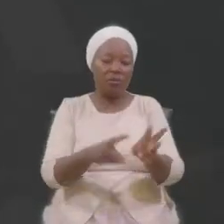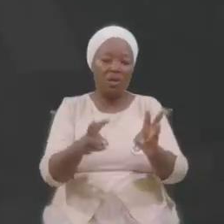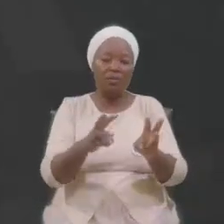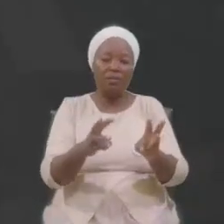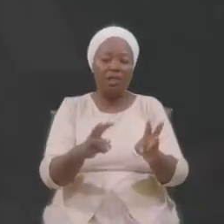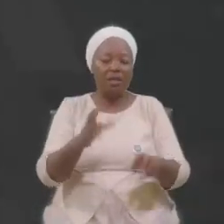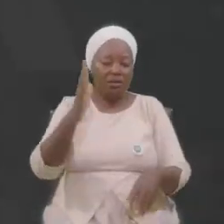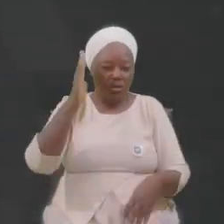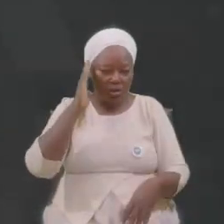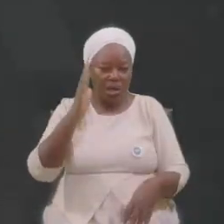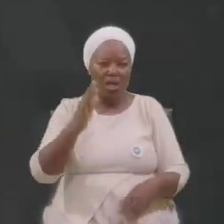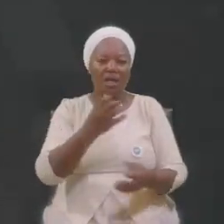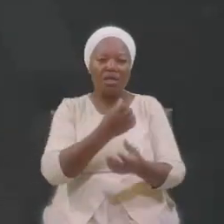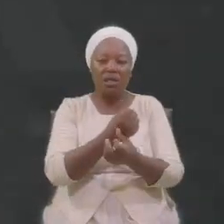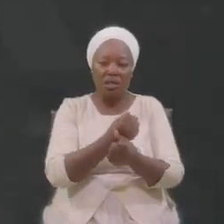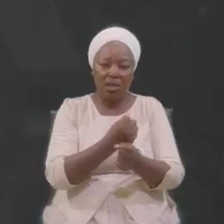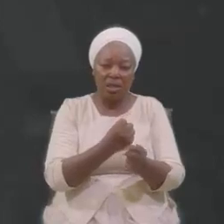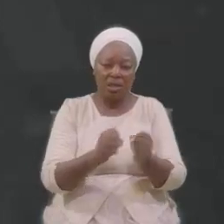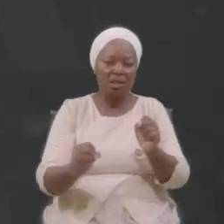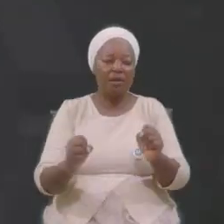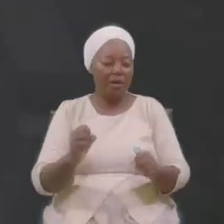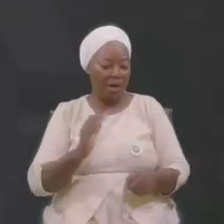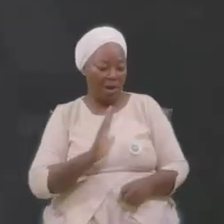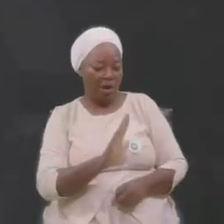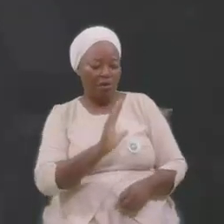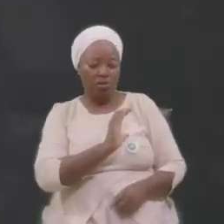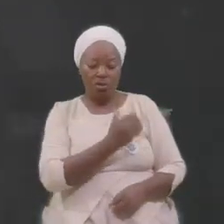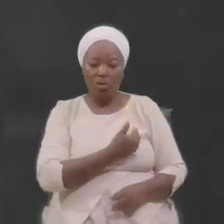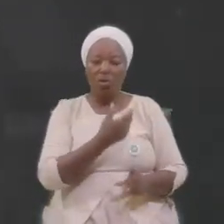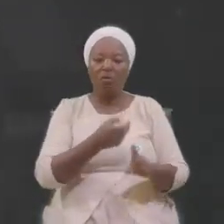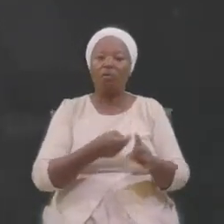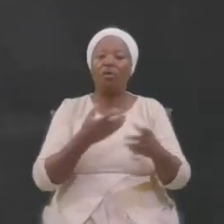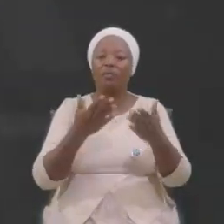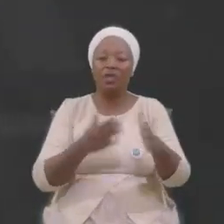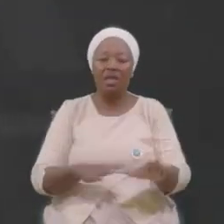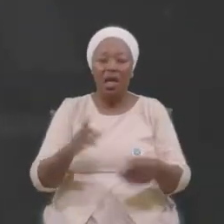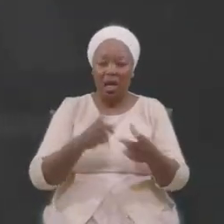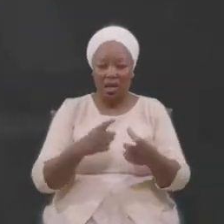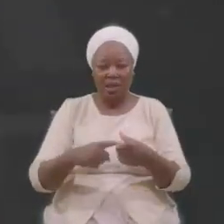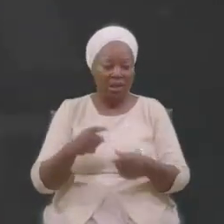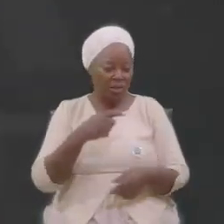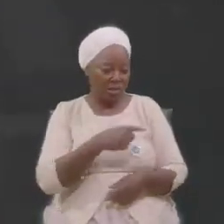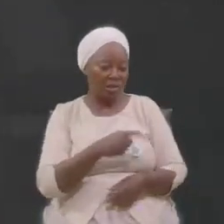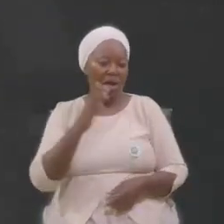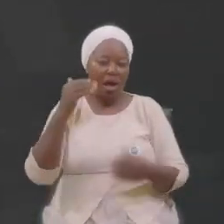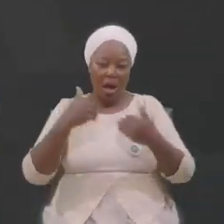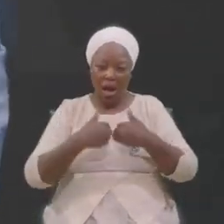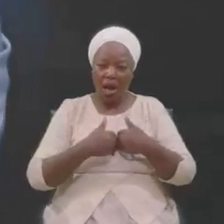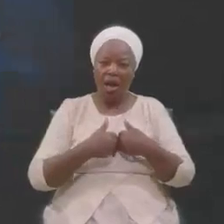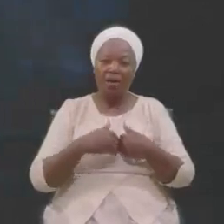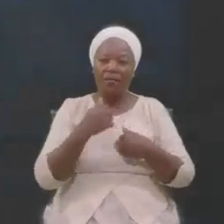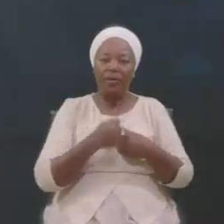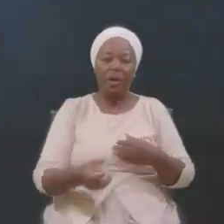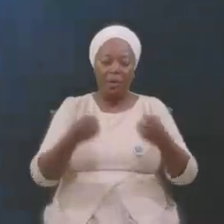shall save his soul from death and shall hide a